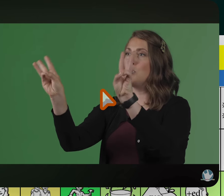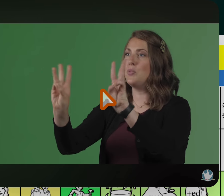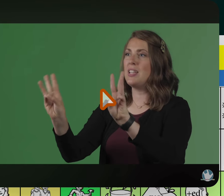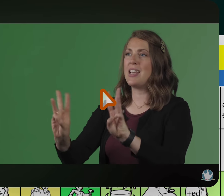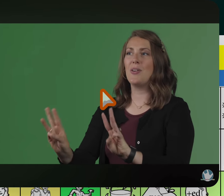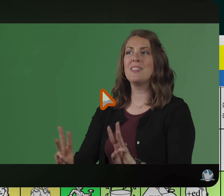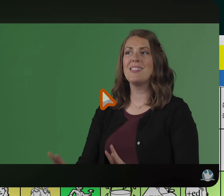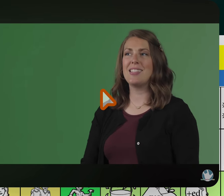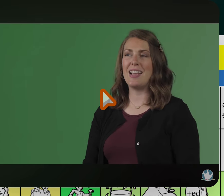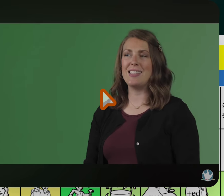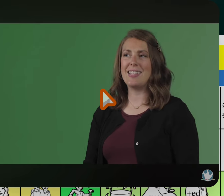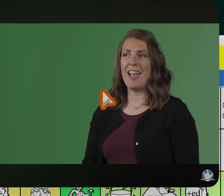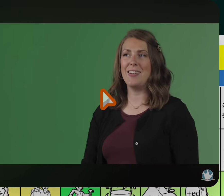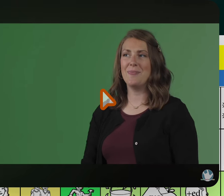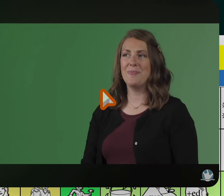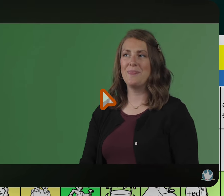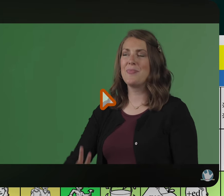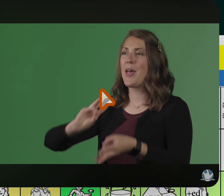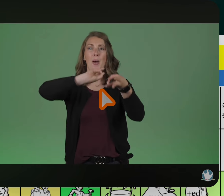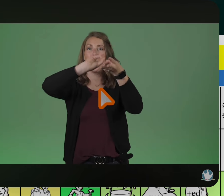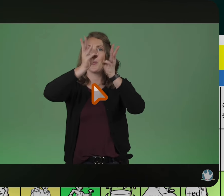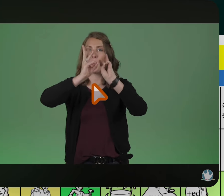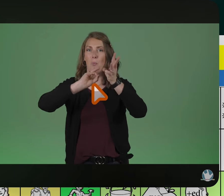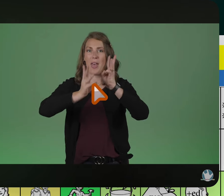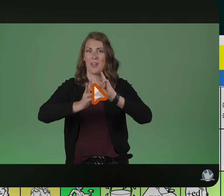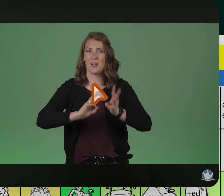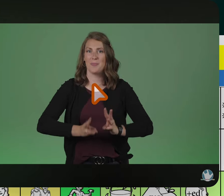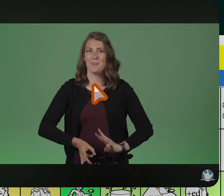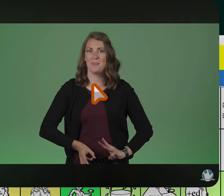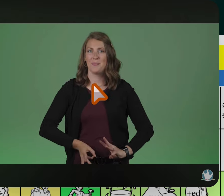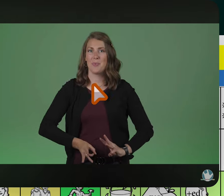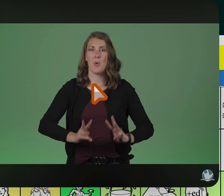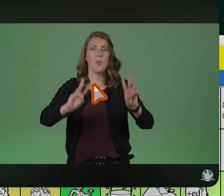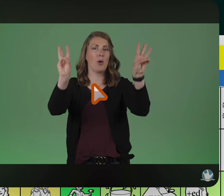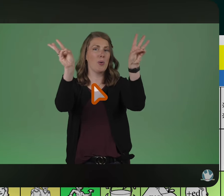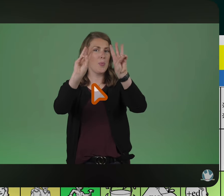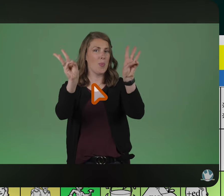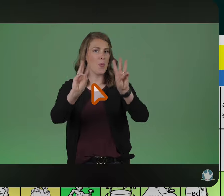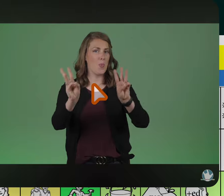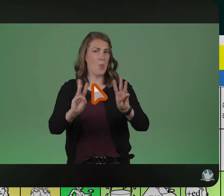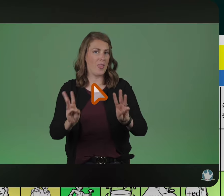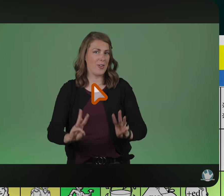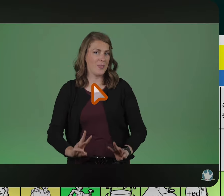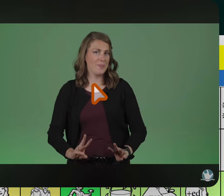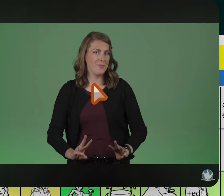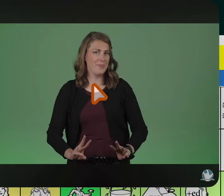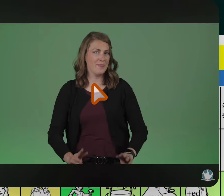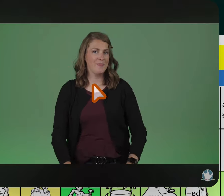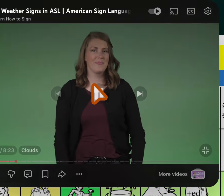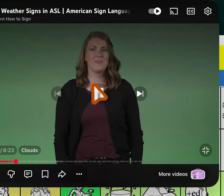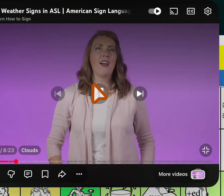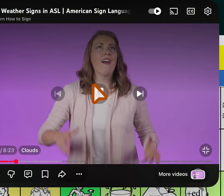or moving down side to side. Weather or weather.